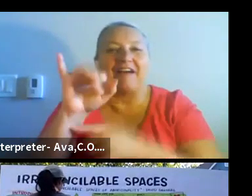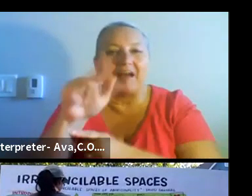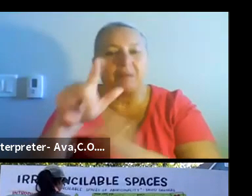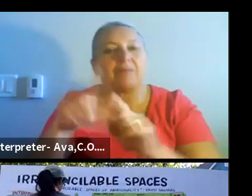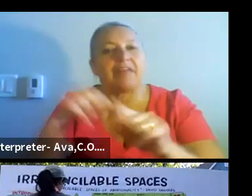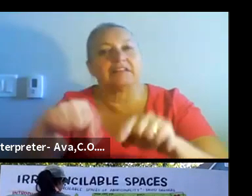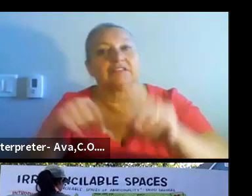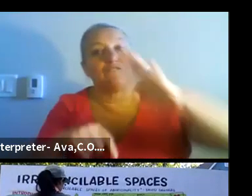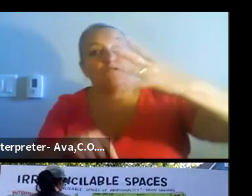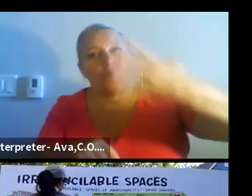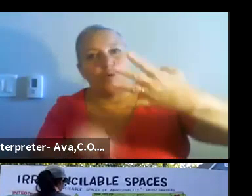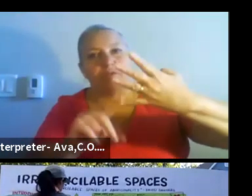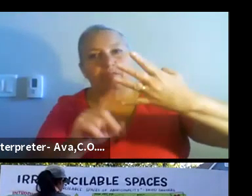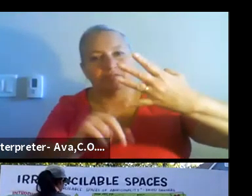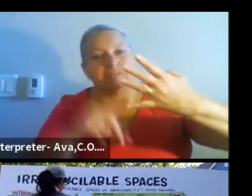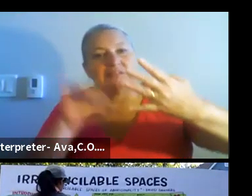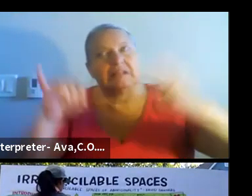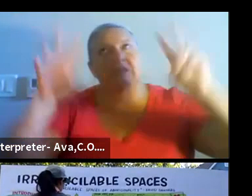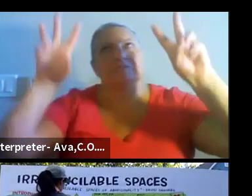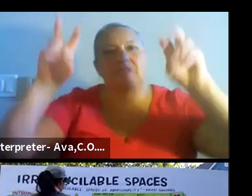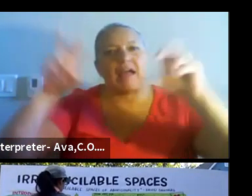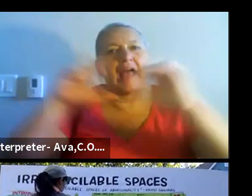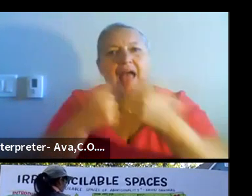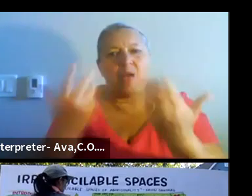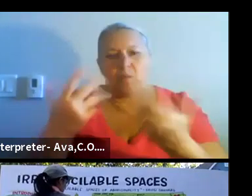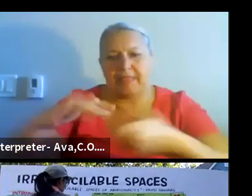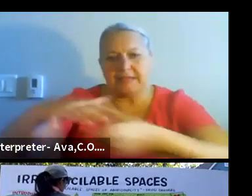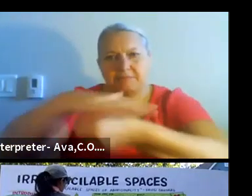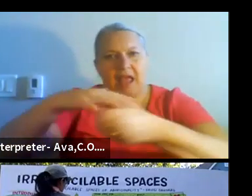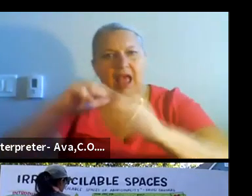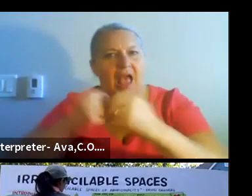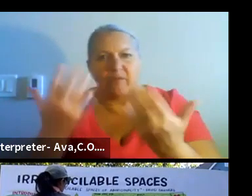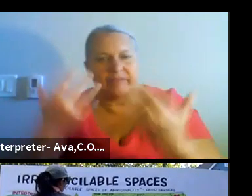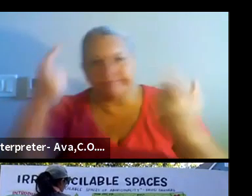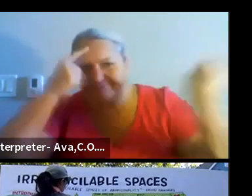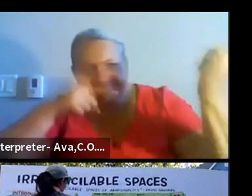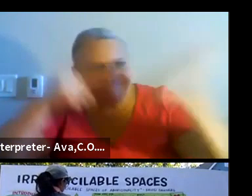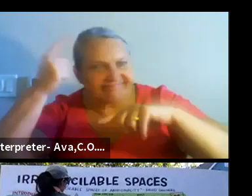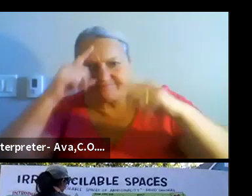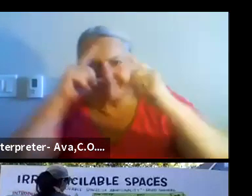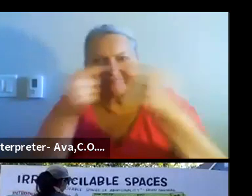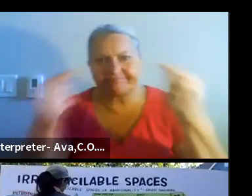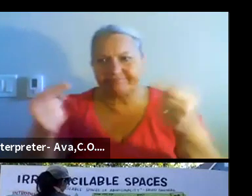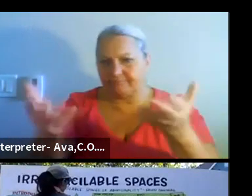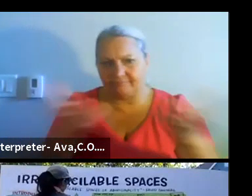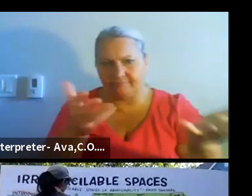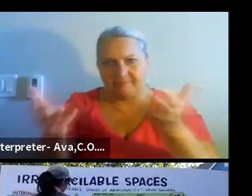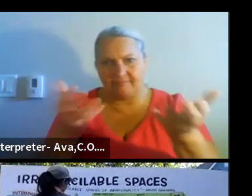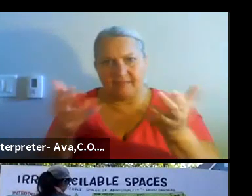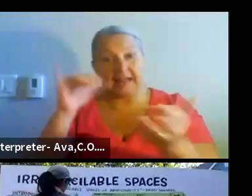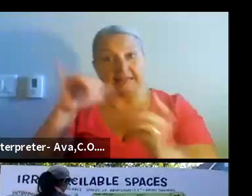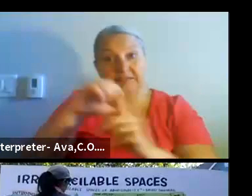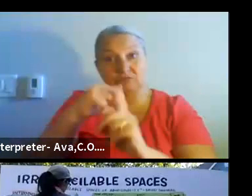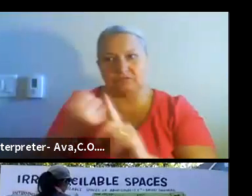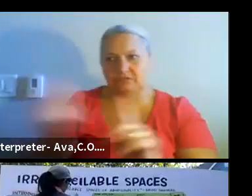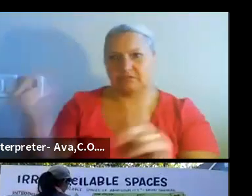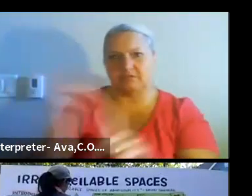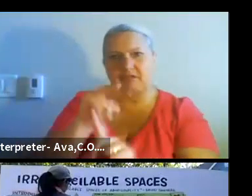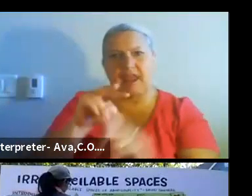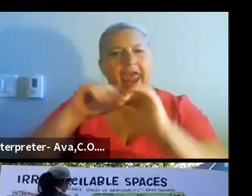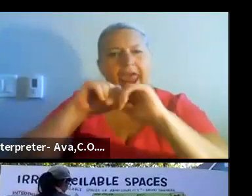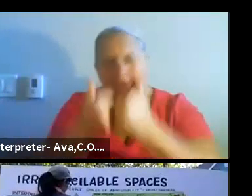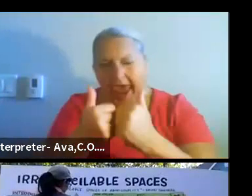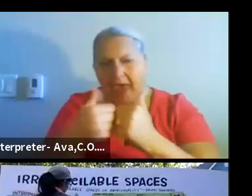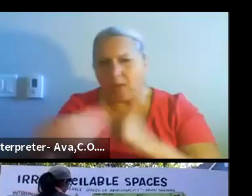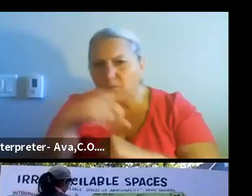the topic of irreconcilable spaces and irreconcilable spaces within the context of virtual collaboration.